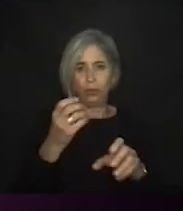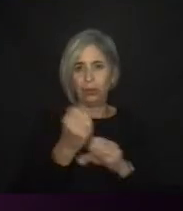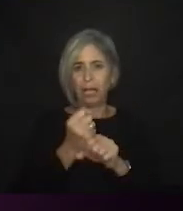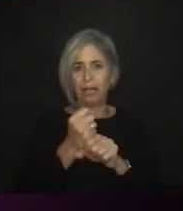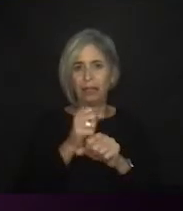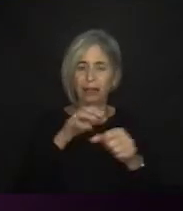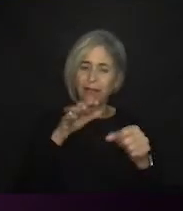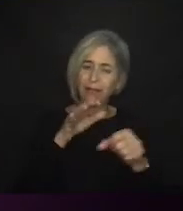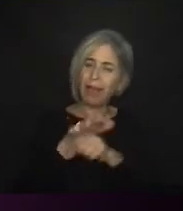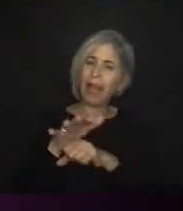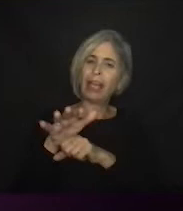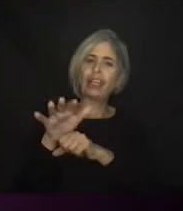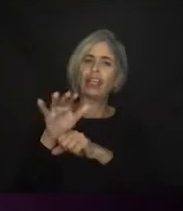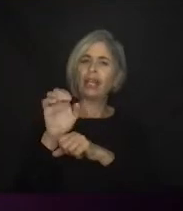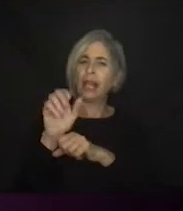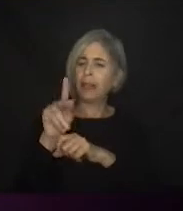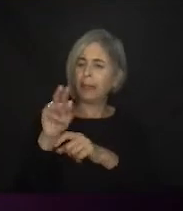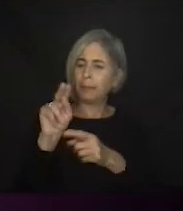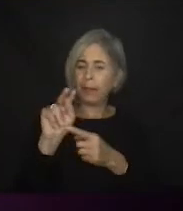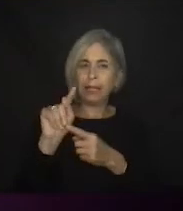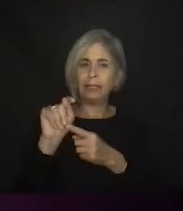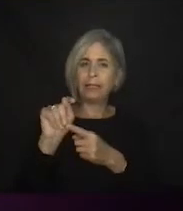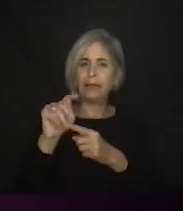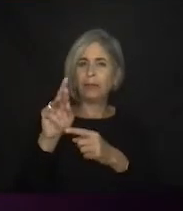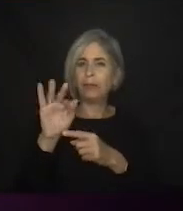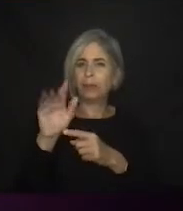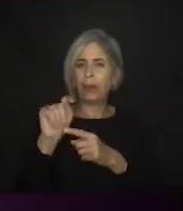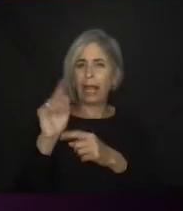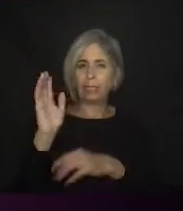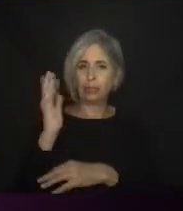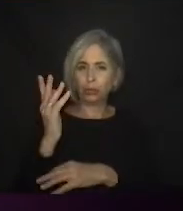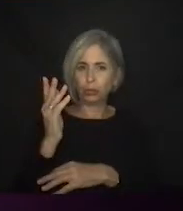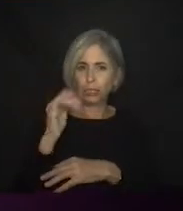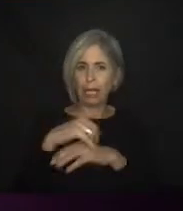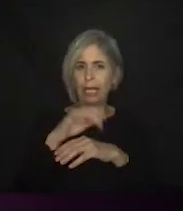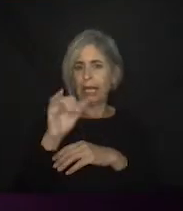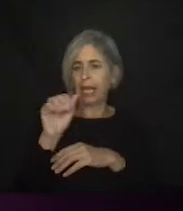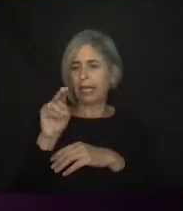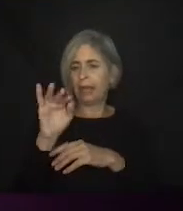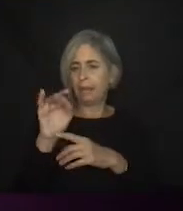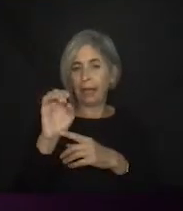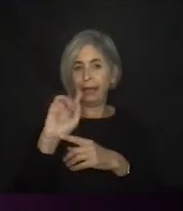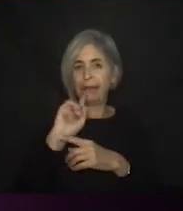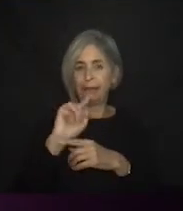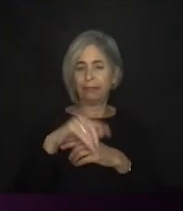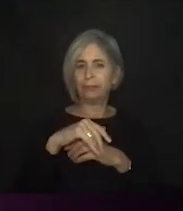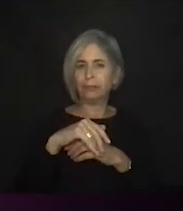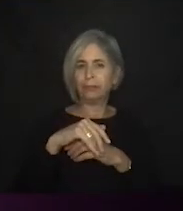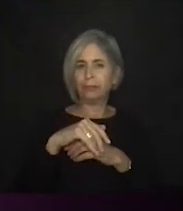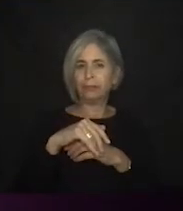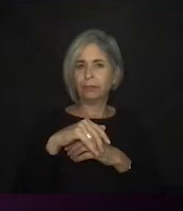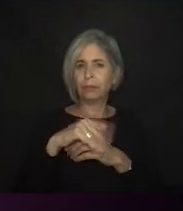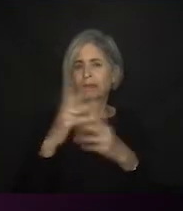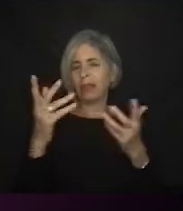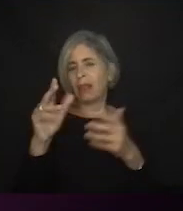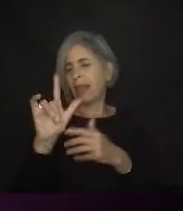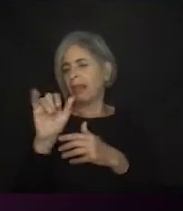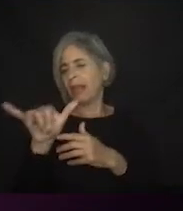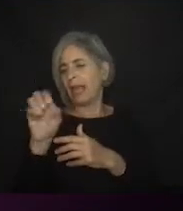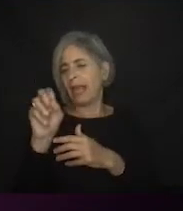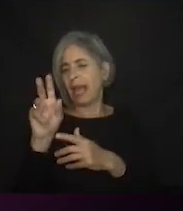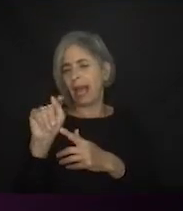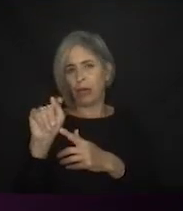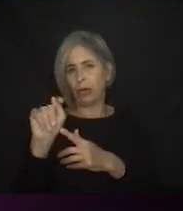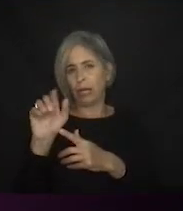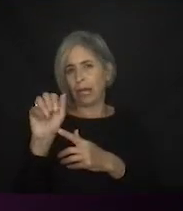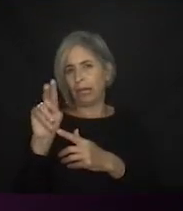get an entire element removed from the React tree and animate it. And you can also do what is called like layout